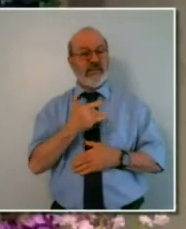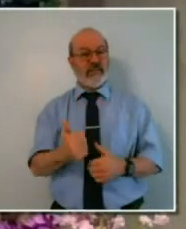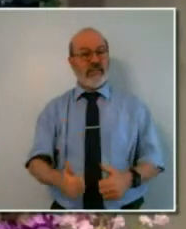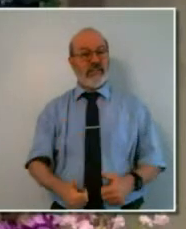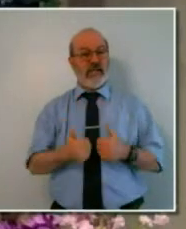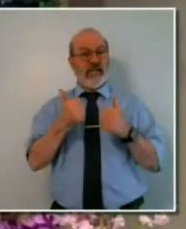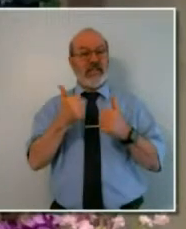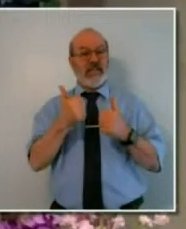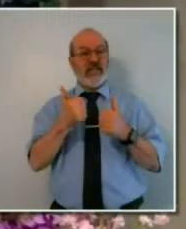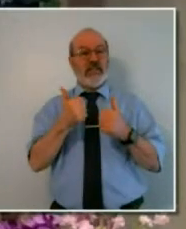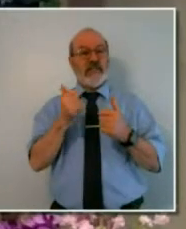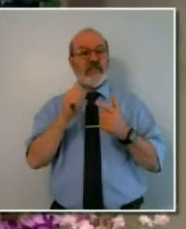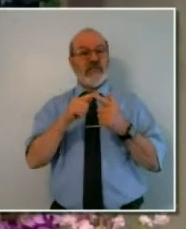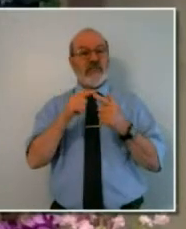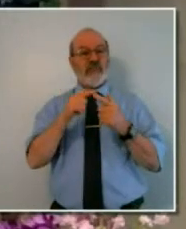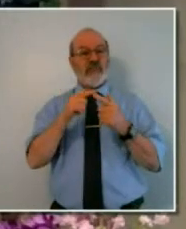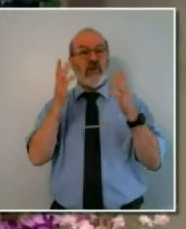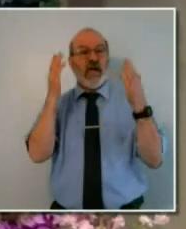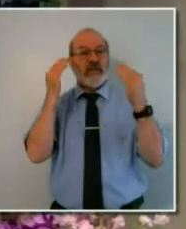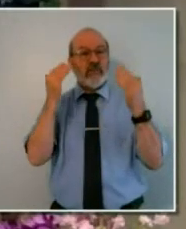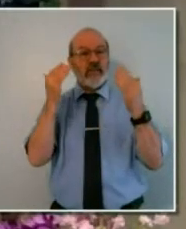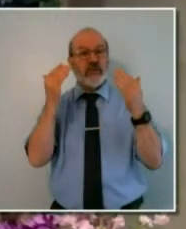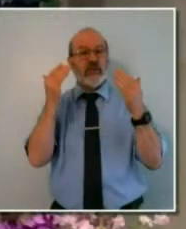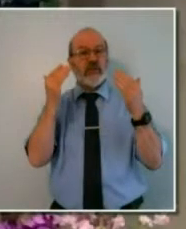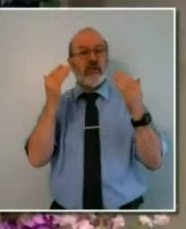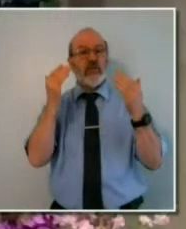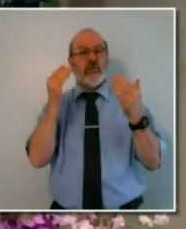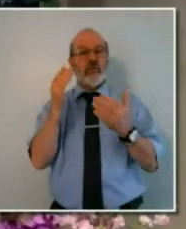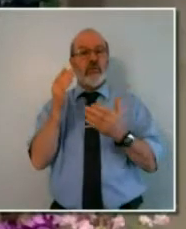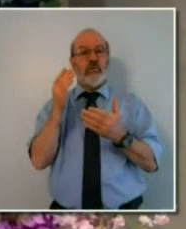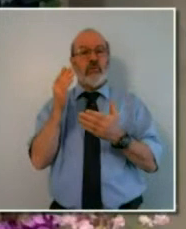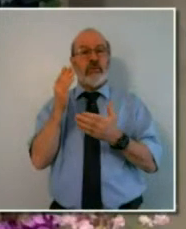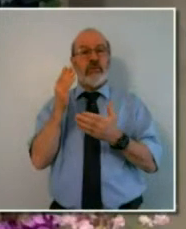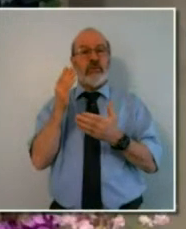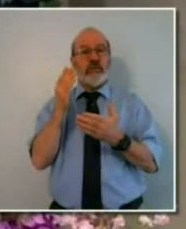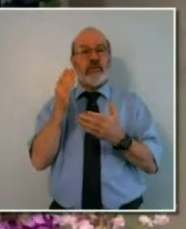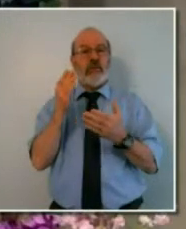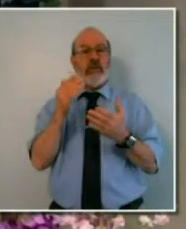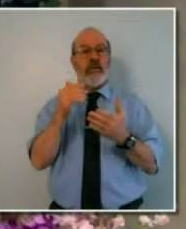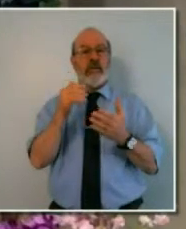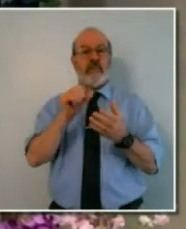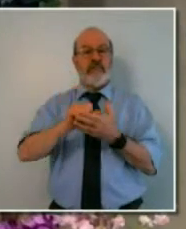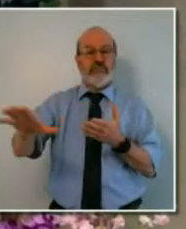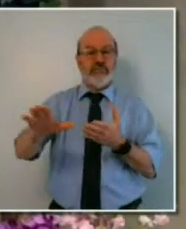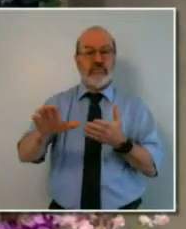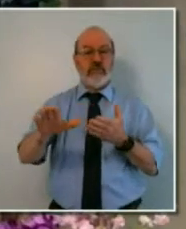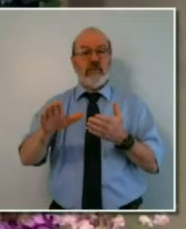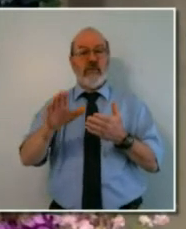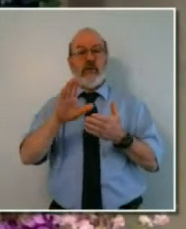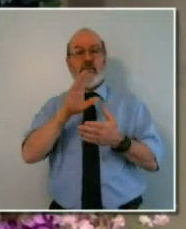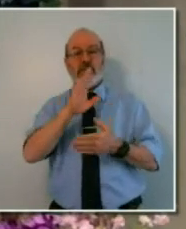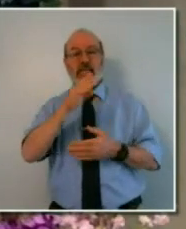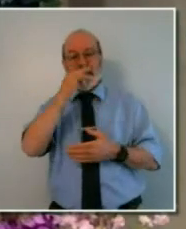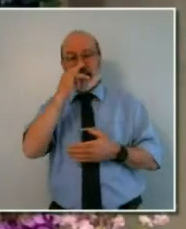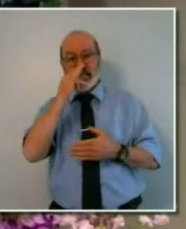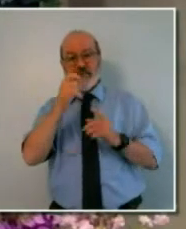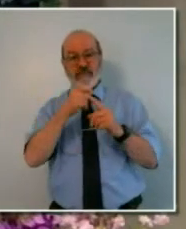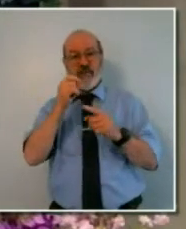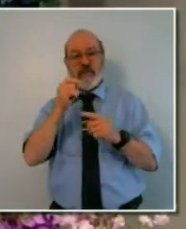expectations or shake the stigma of being a kid from an Indian reserve with a messed up